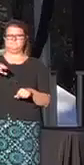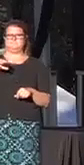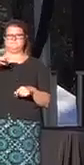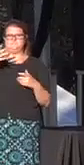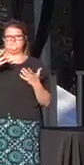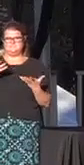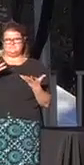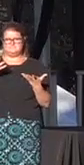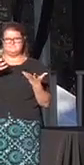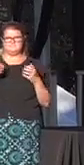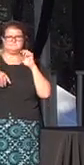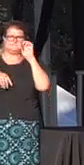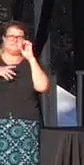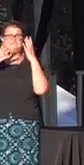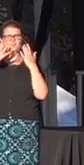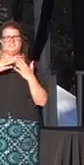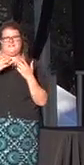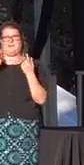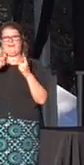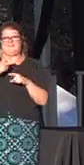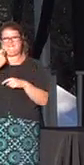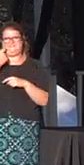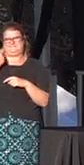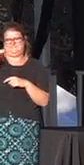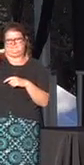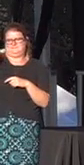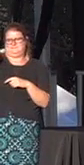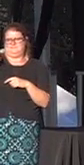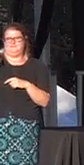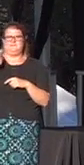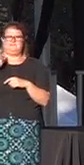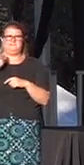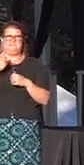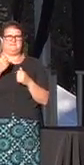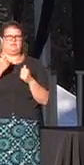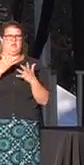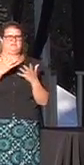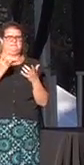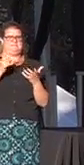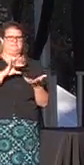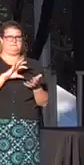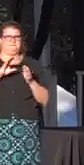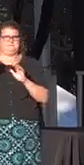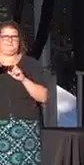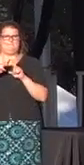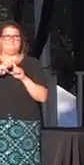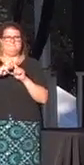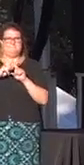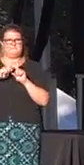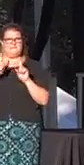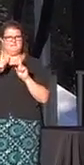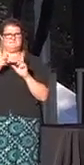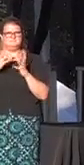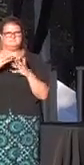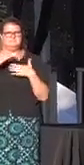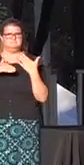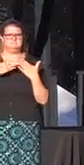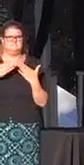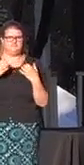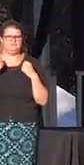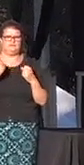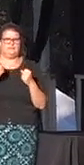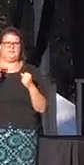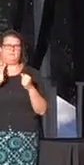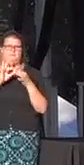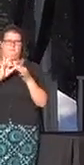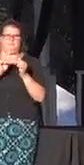unfortunate mistake this spring that initially strained, but ultimately significantly strengthened our relationship